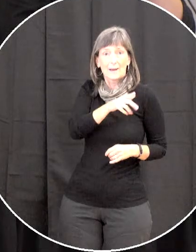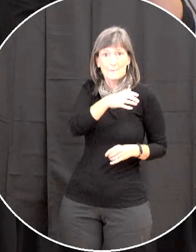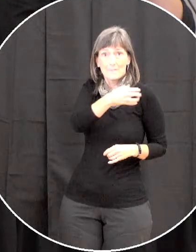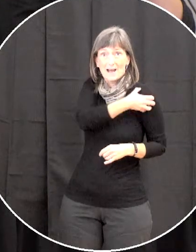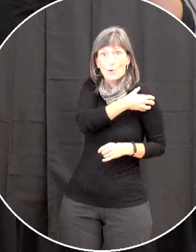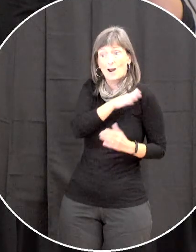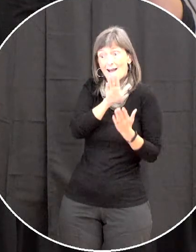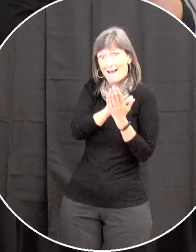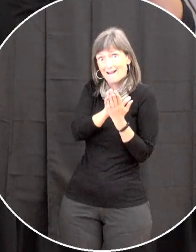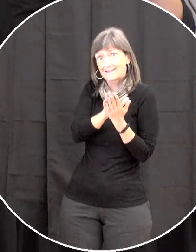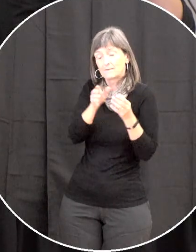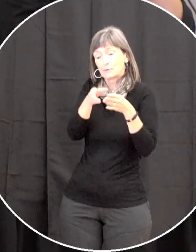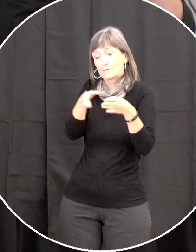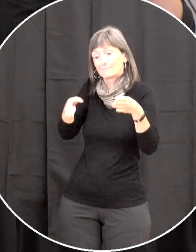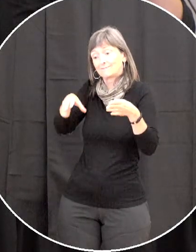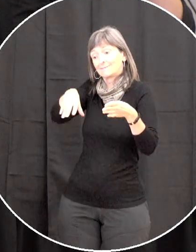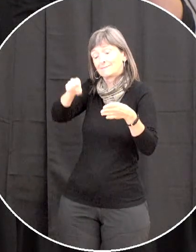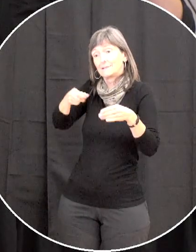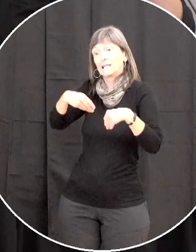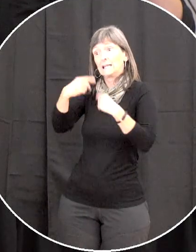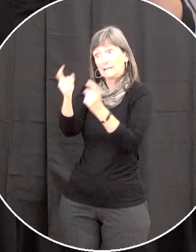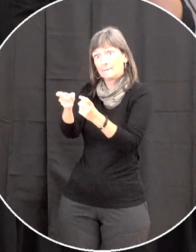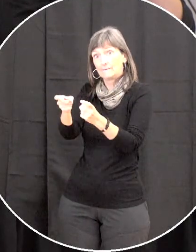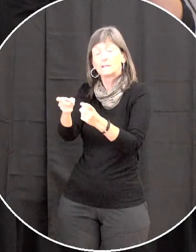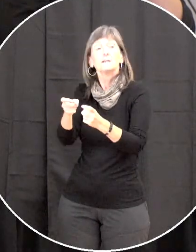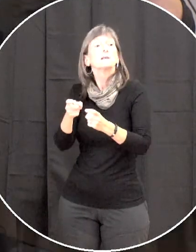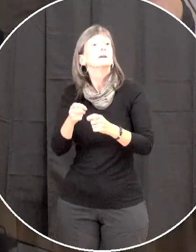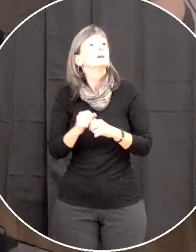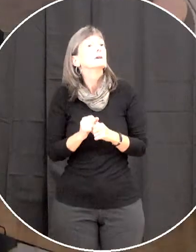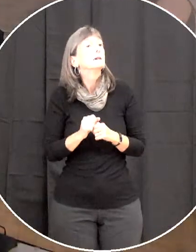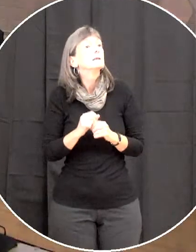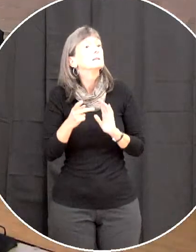Finance and Operations Committee. So moved.